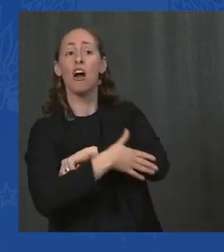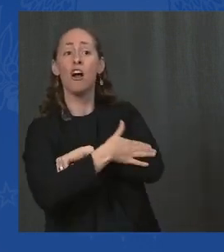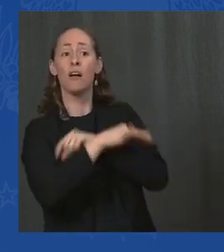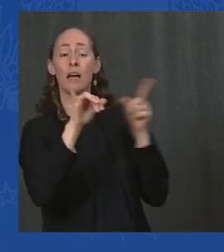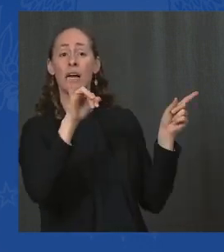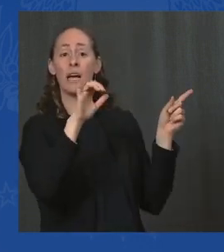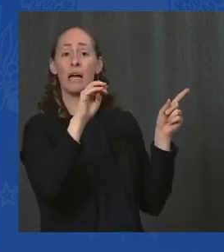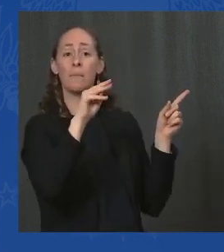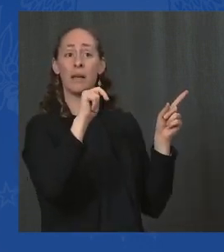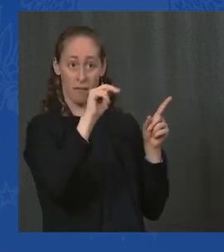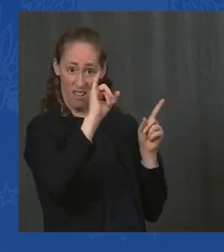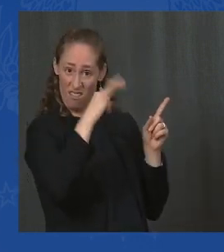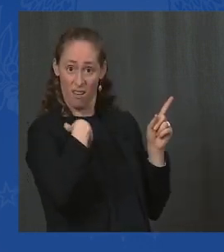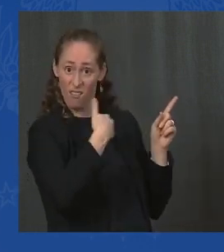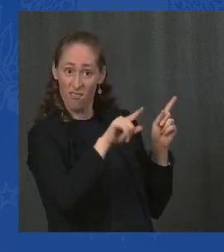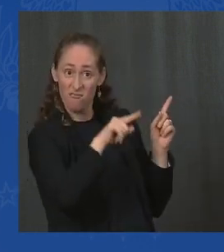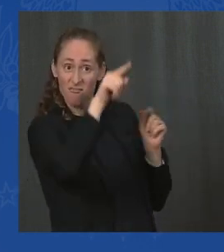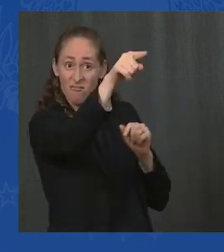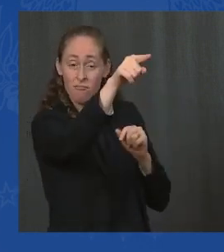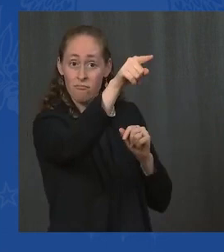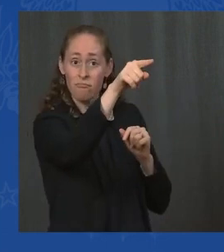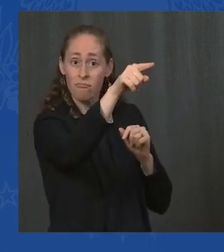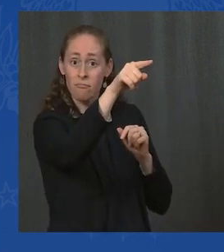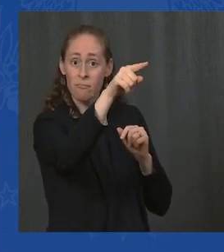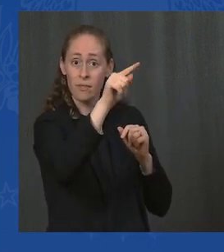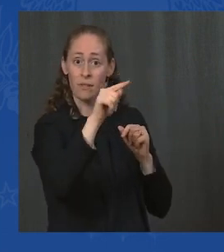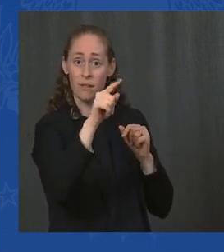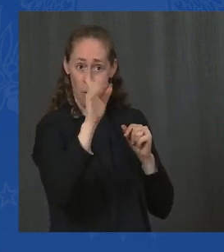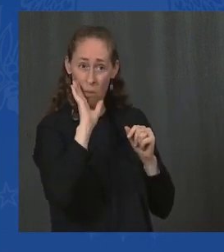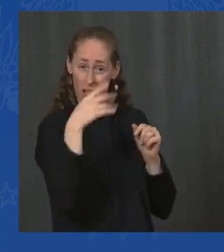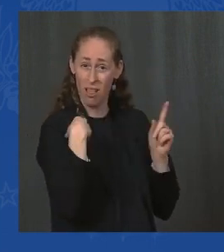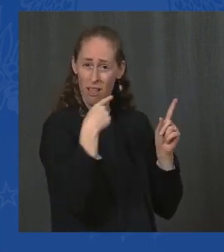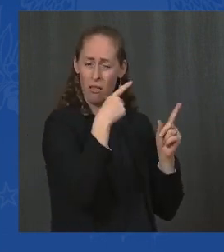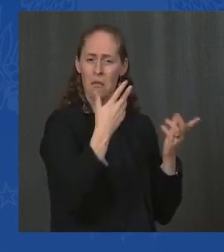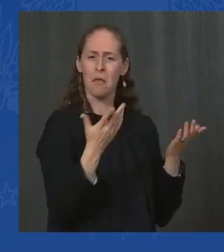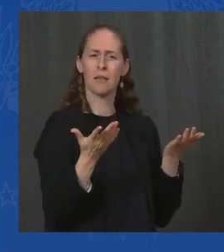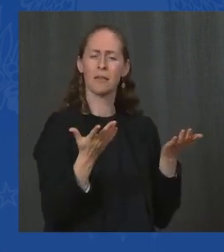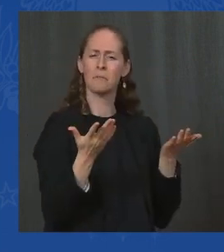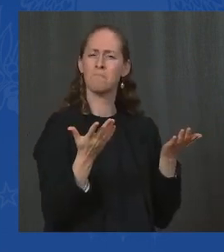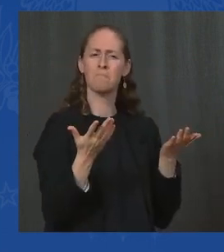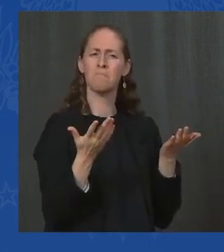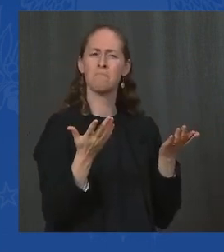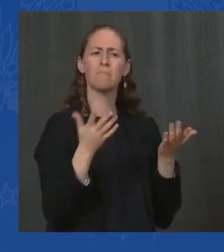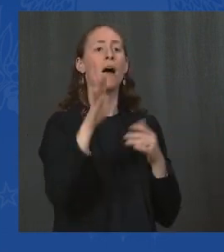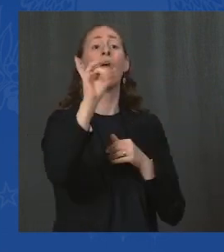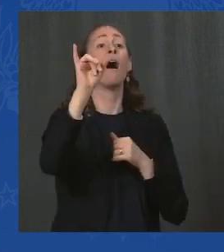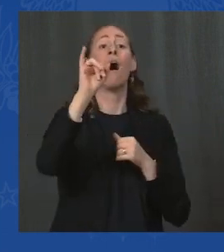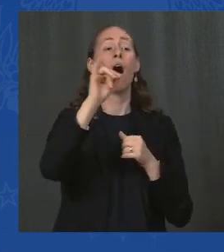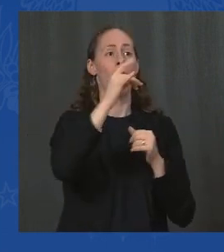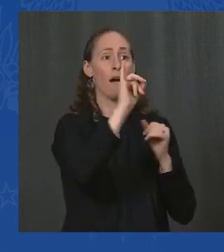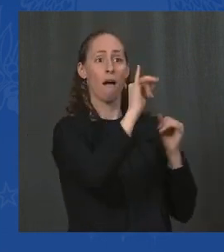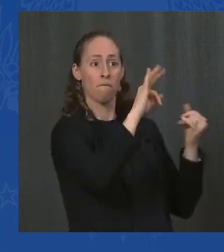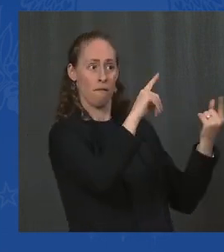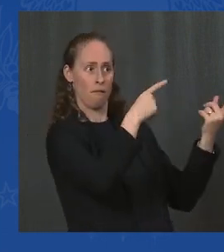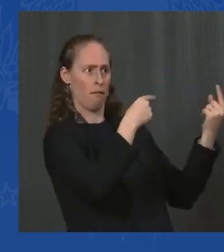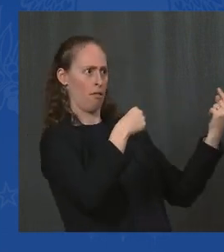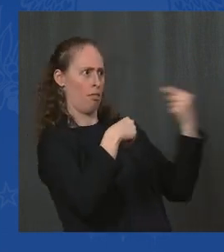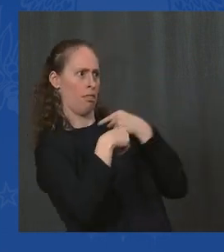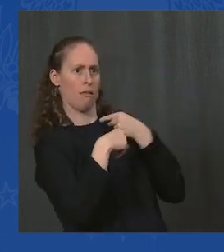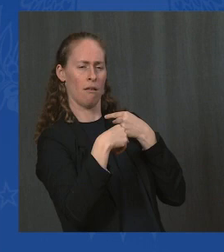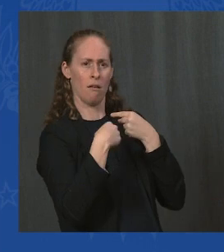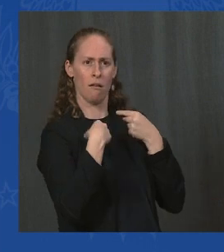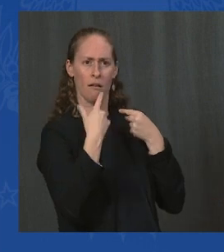though the Taliban controlled Afghanistan in the year 2001? I believe the honest answer is